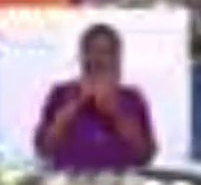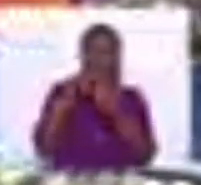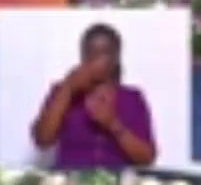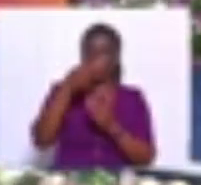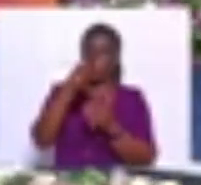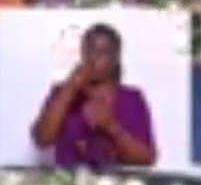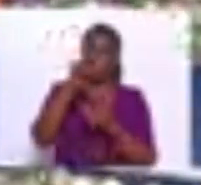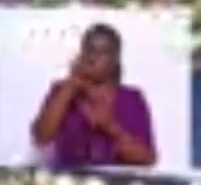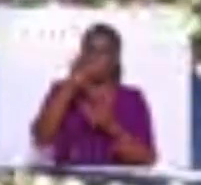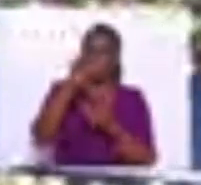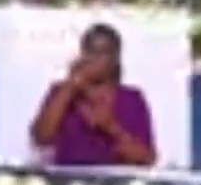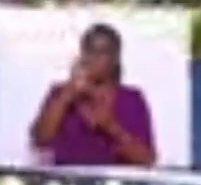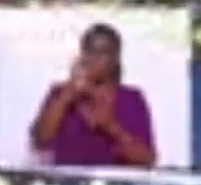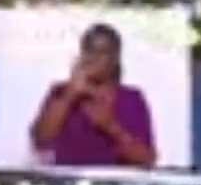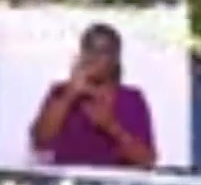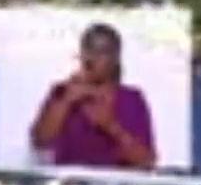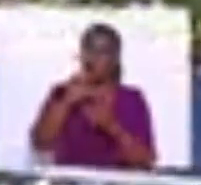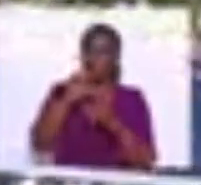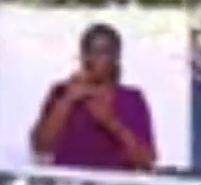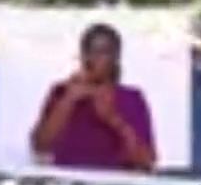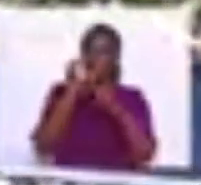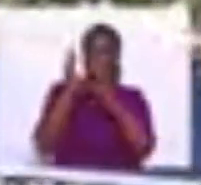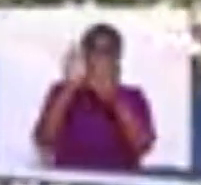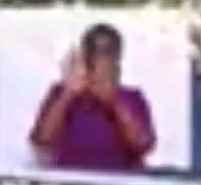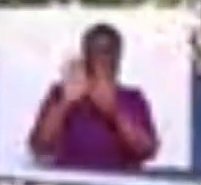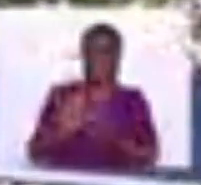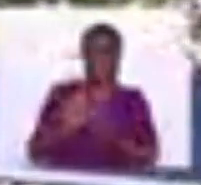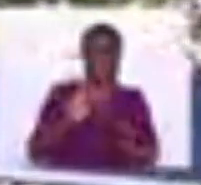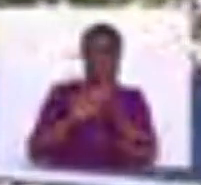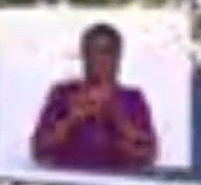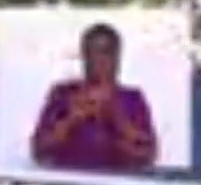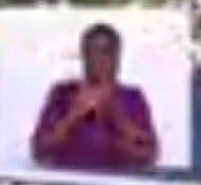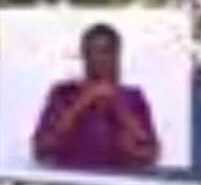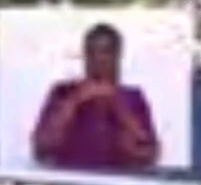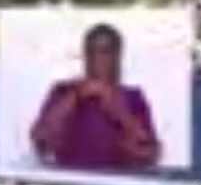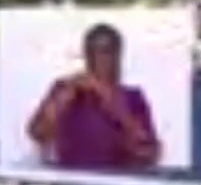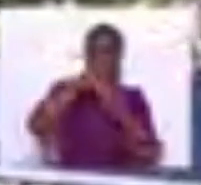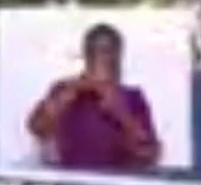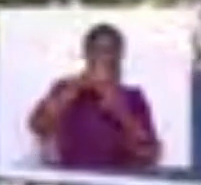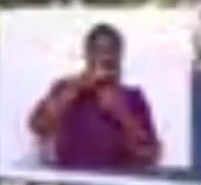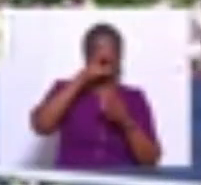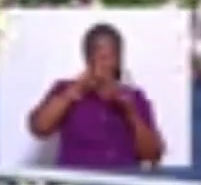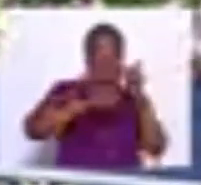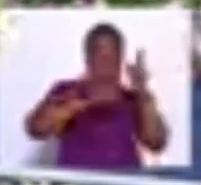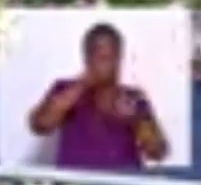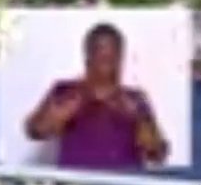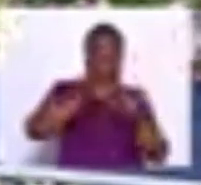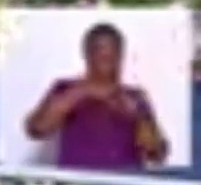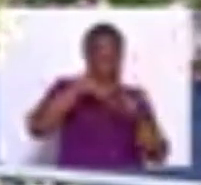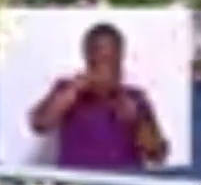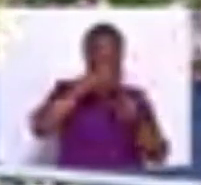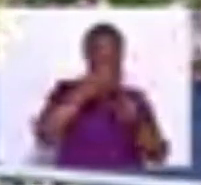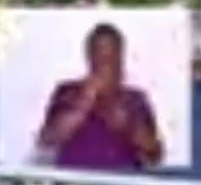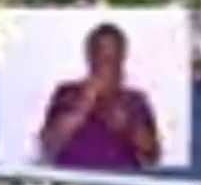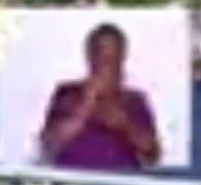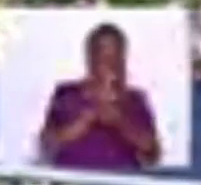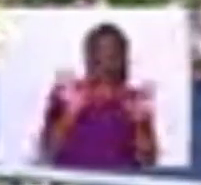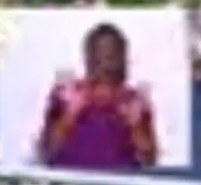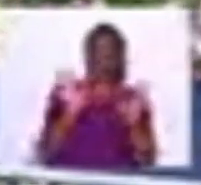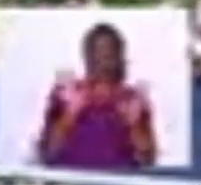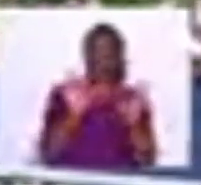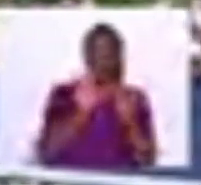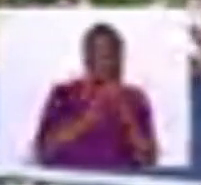really supposed to drink milk, we probably should be drinking milk from our mother's breast into adulthood. None of us are doing